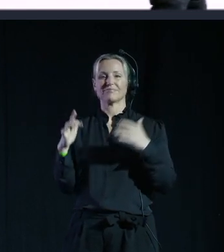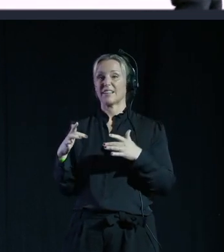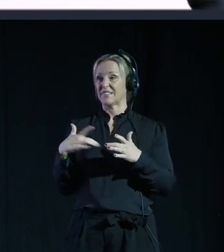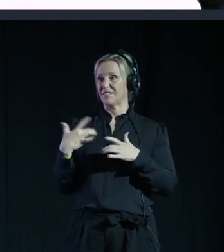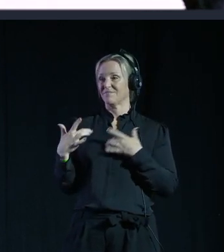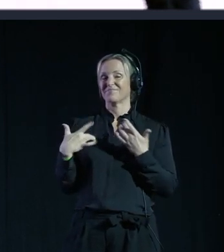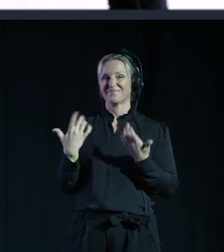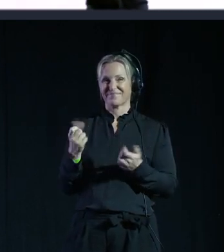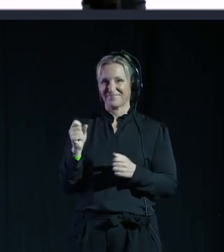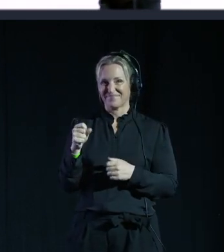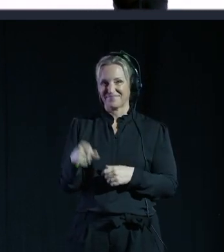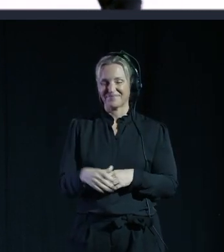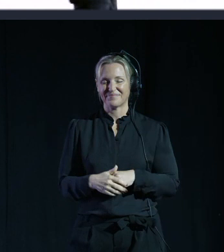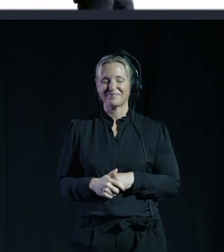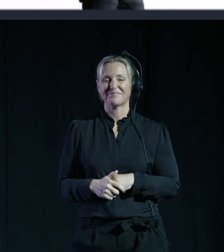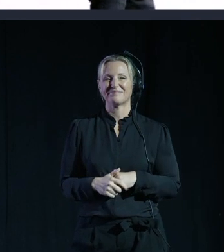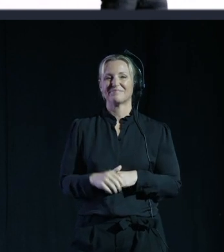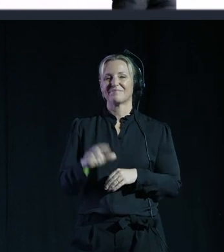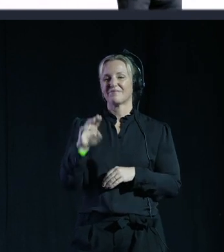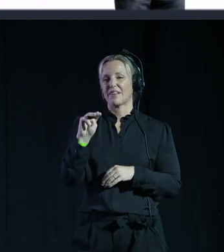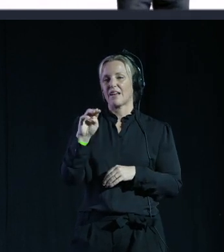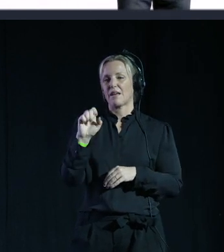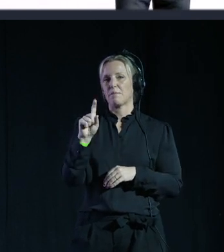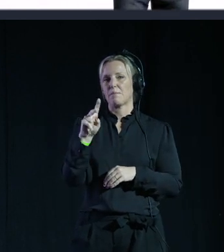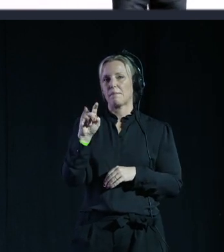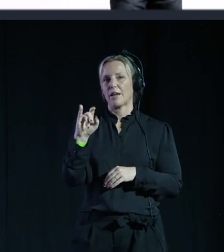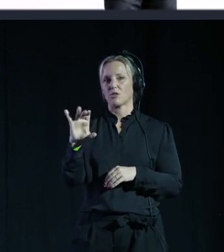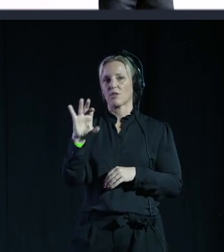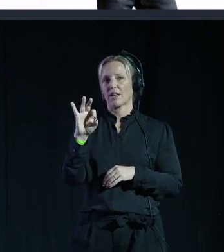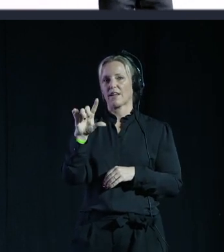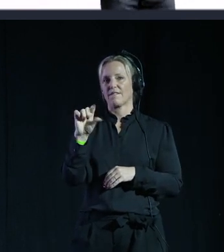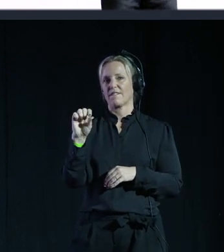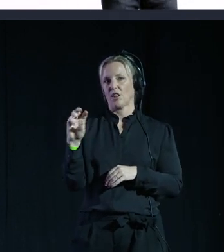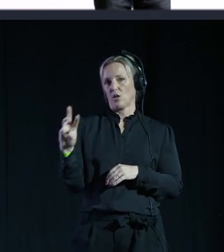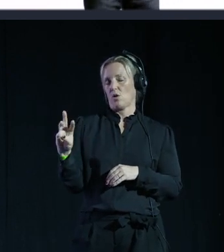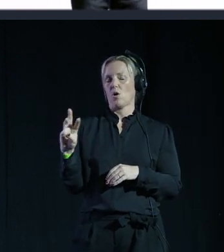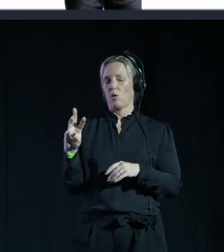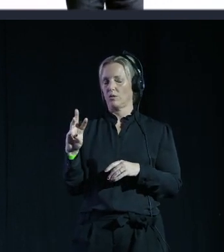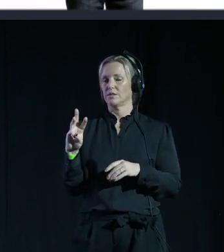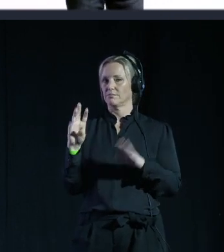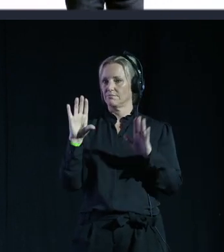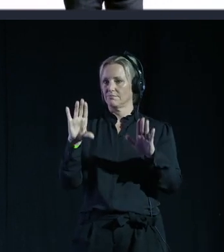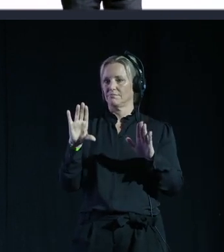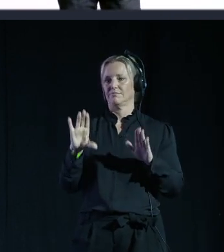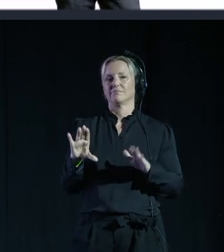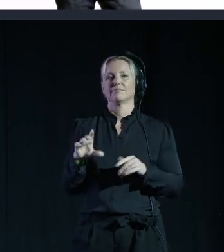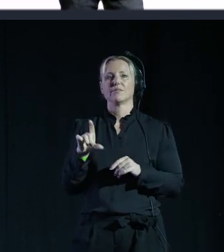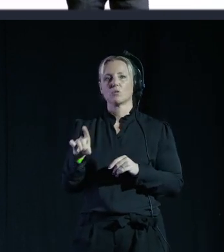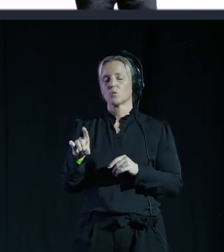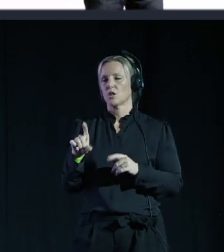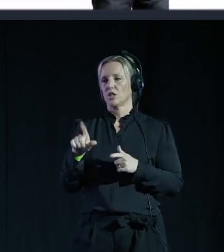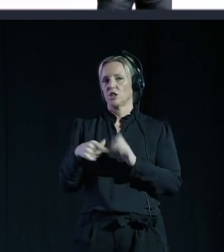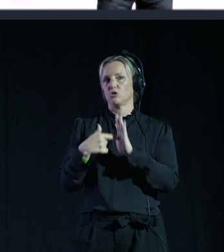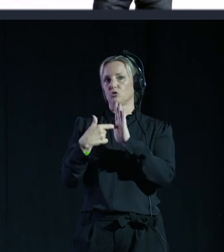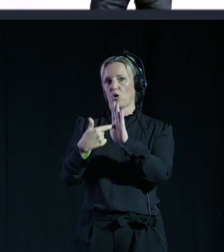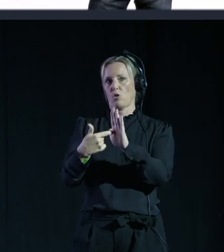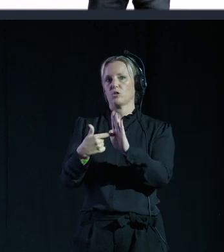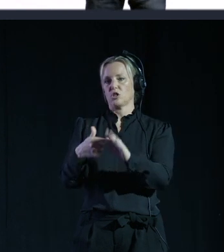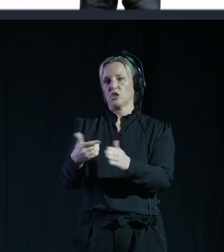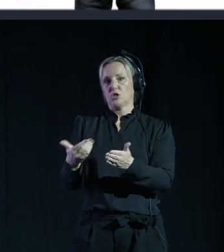So the metric flow engine is pretty amazing, and it's actually given us ability to provide all kinds of new features. I'm going to highlight a few of